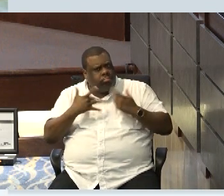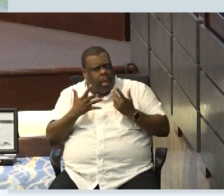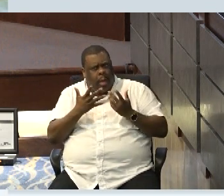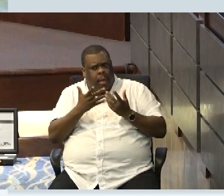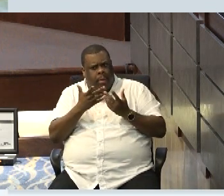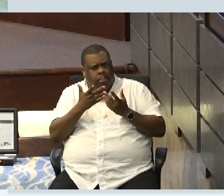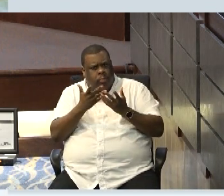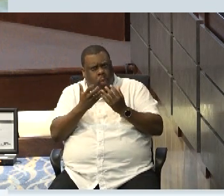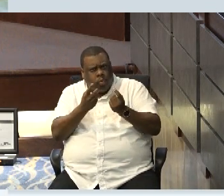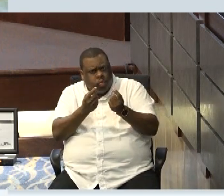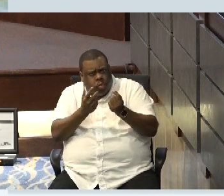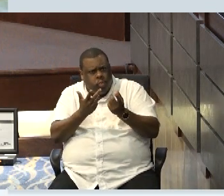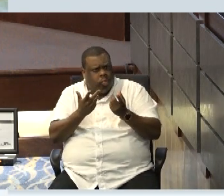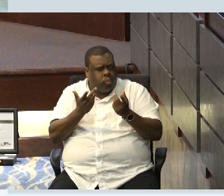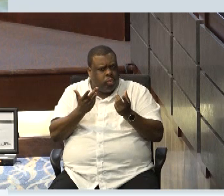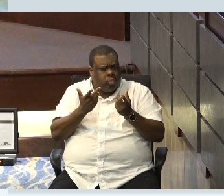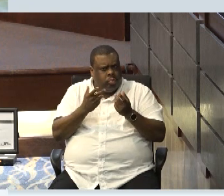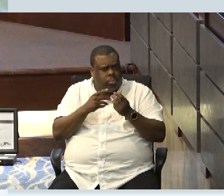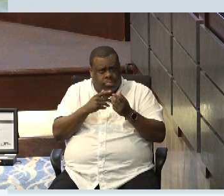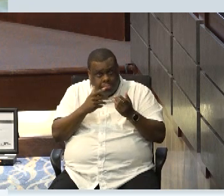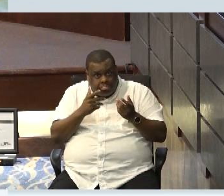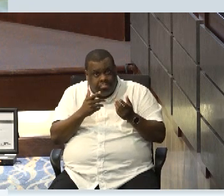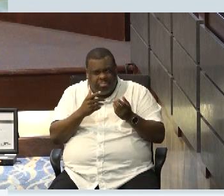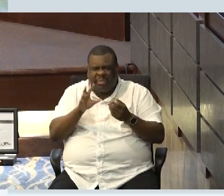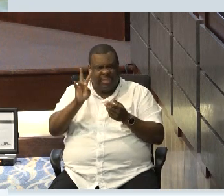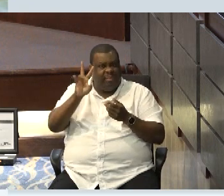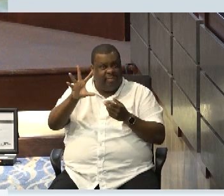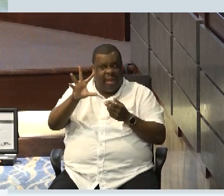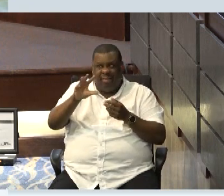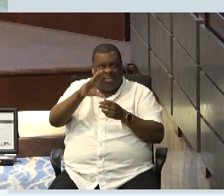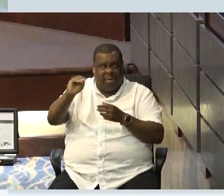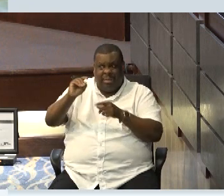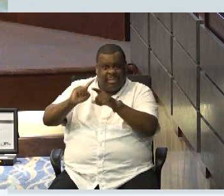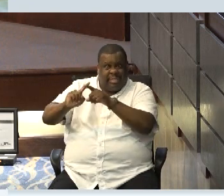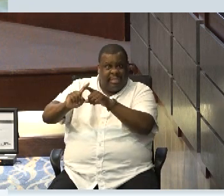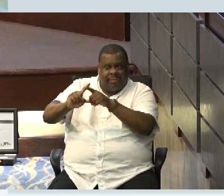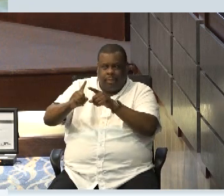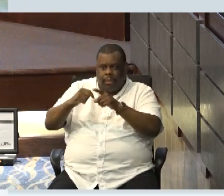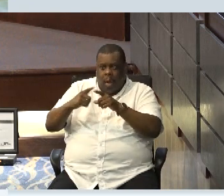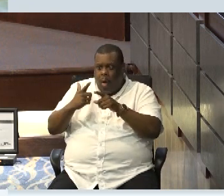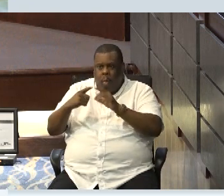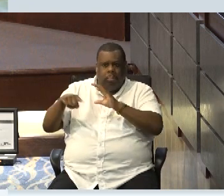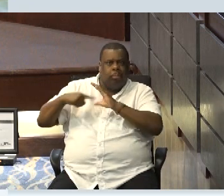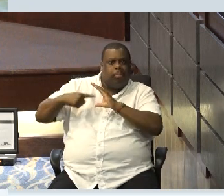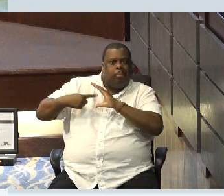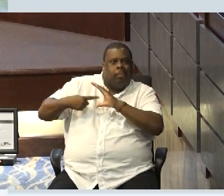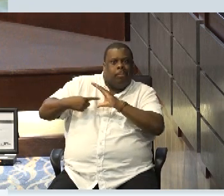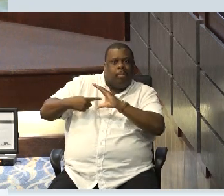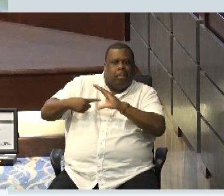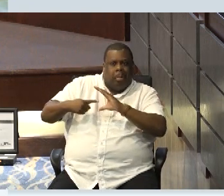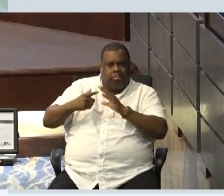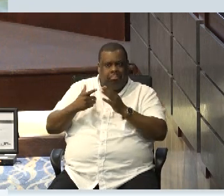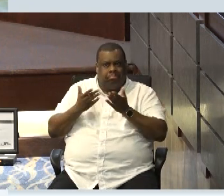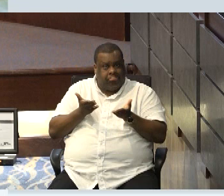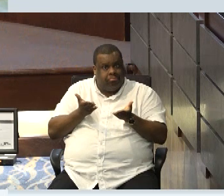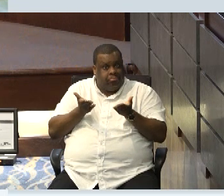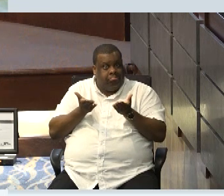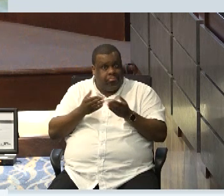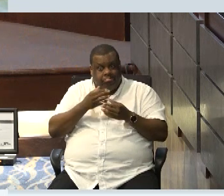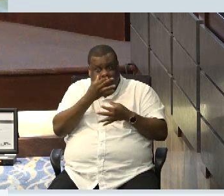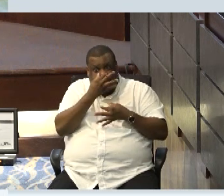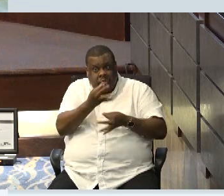process. So that's exciting. The news is out and the buzz is happening. This is great because